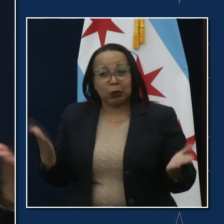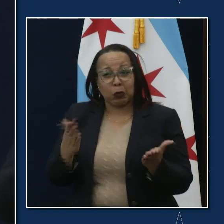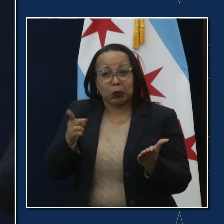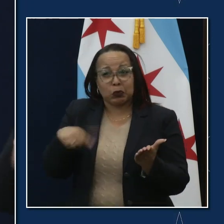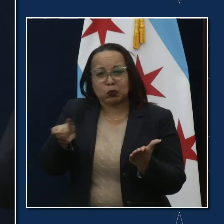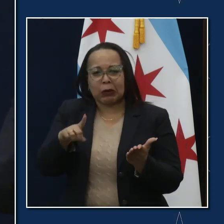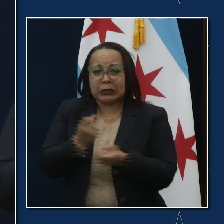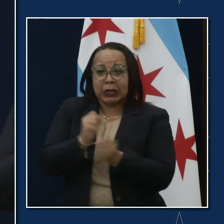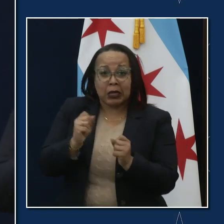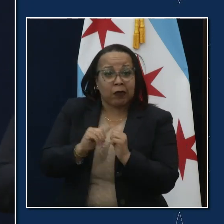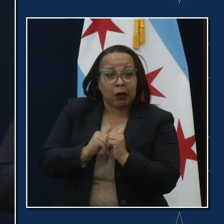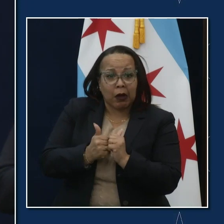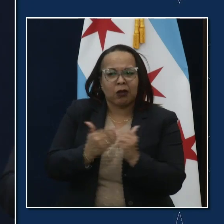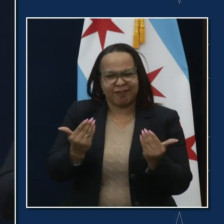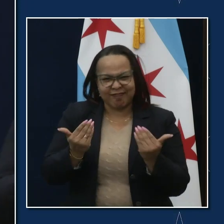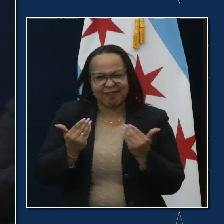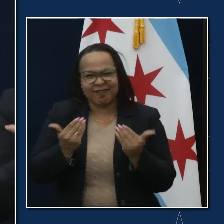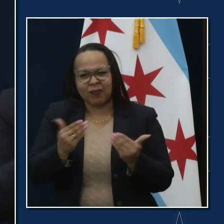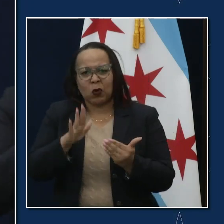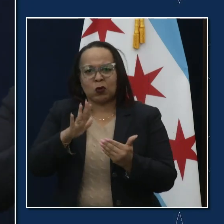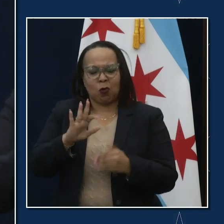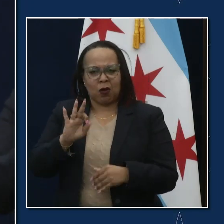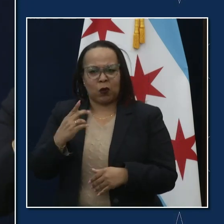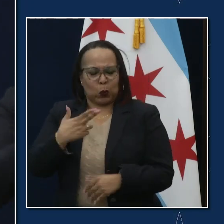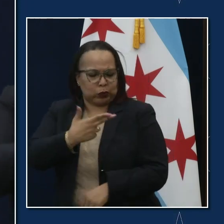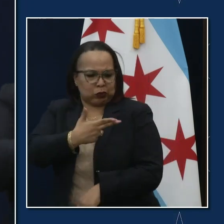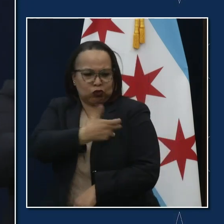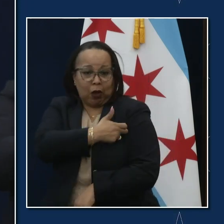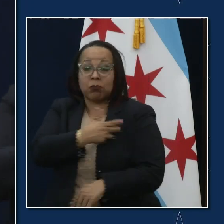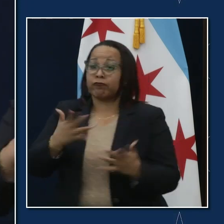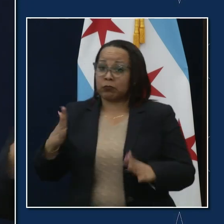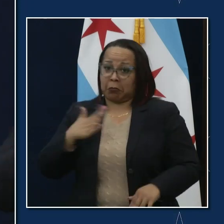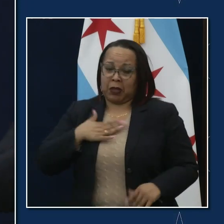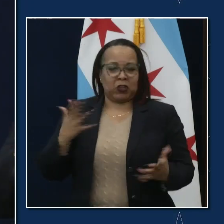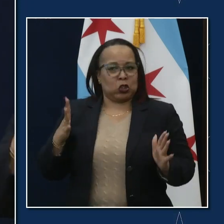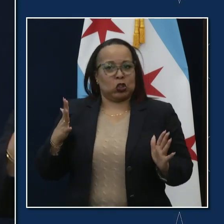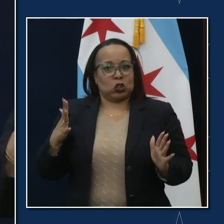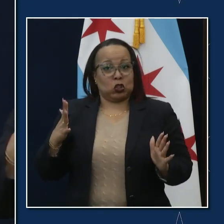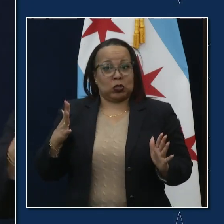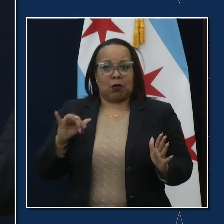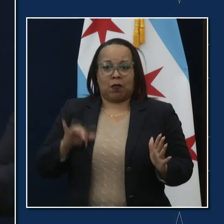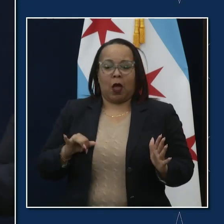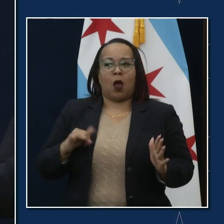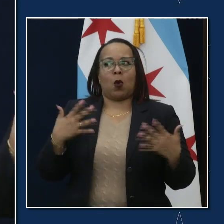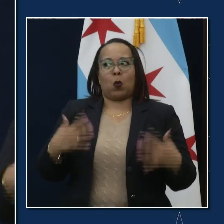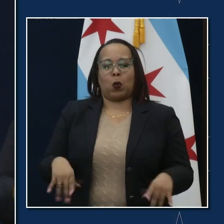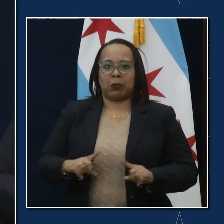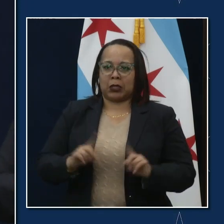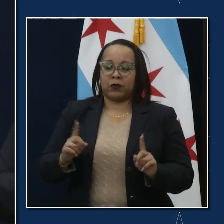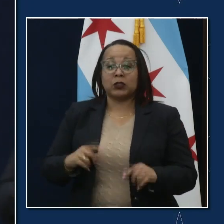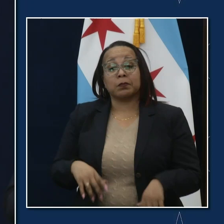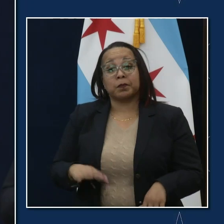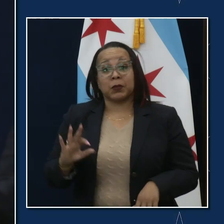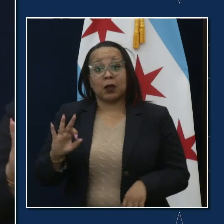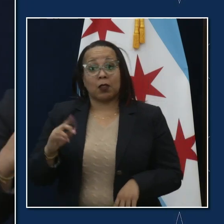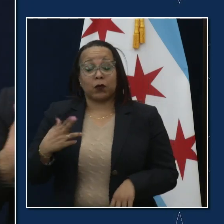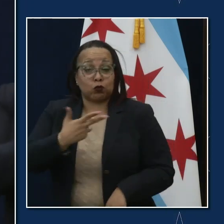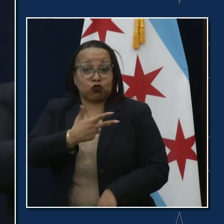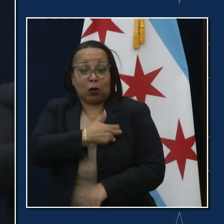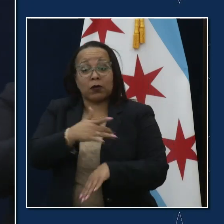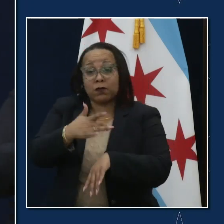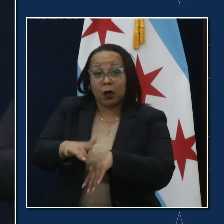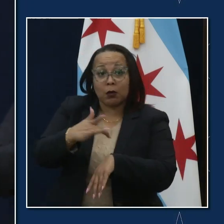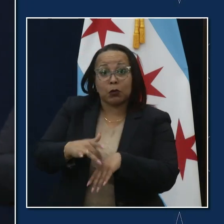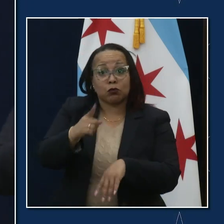to stay safe by getting their annual flu shot. I got mine, and it's made a difference. The flu shot is available